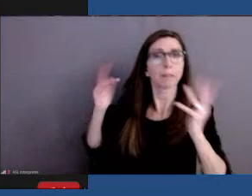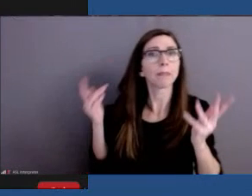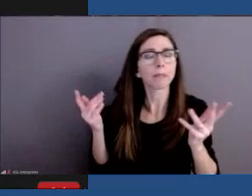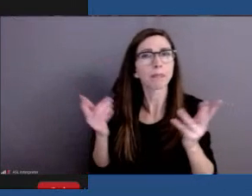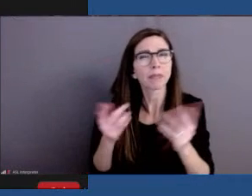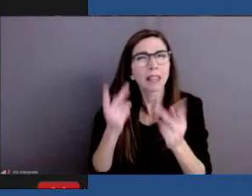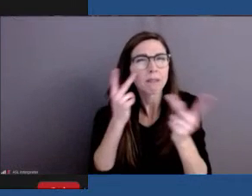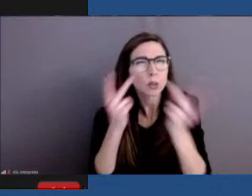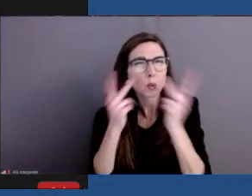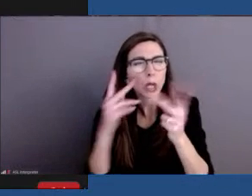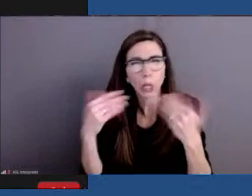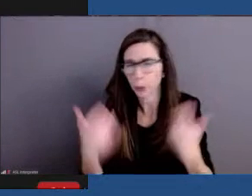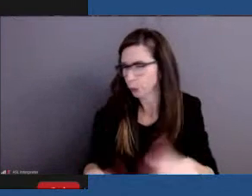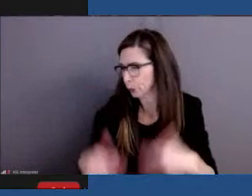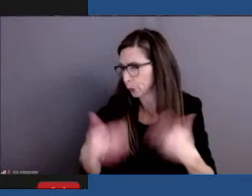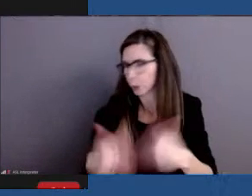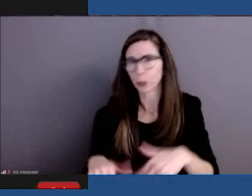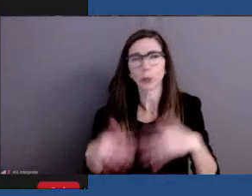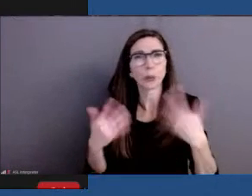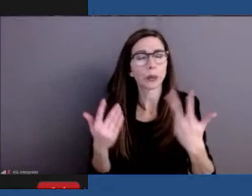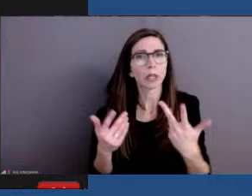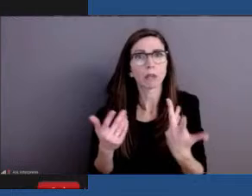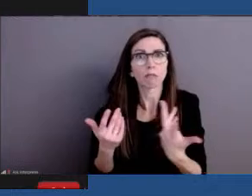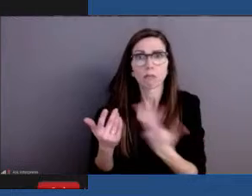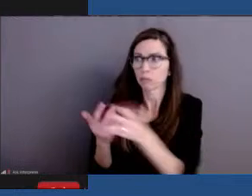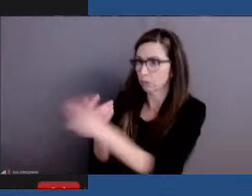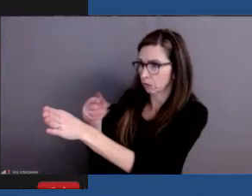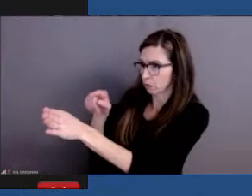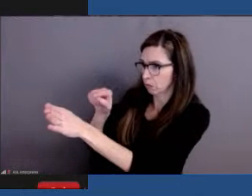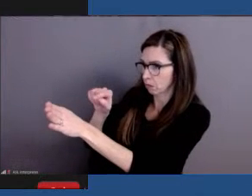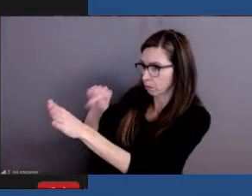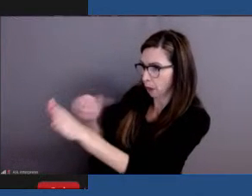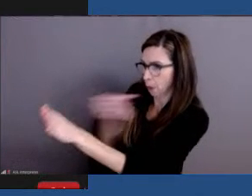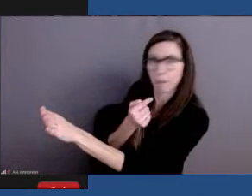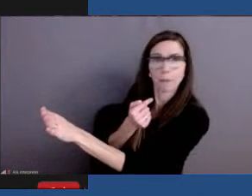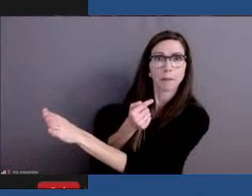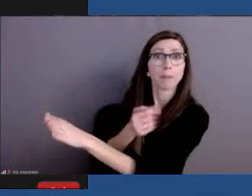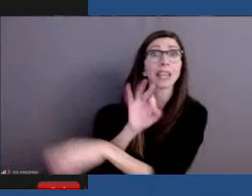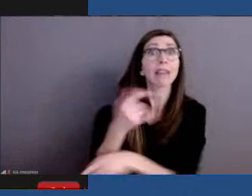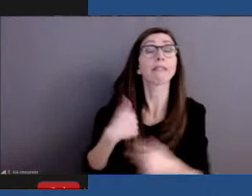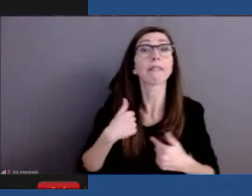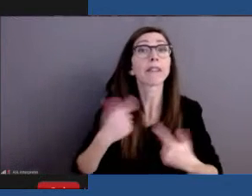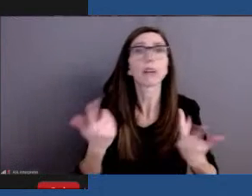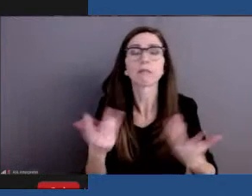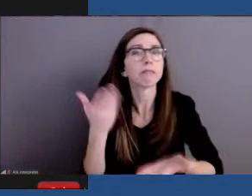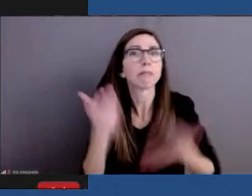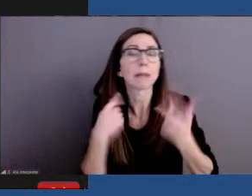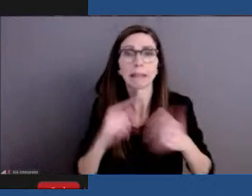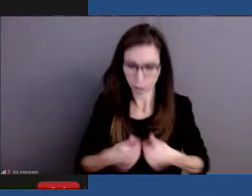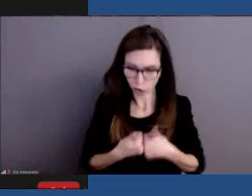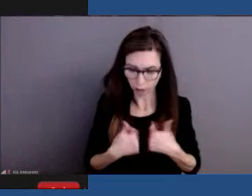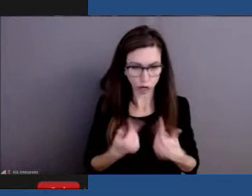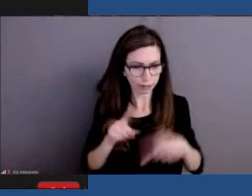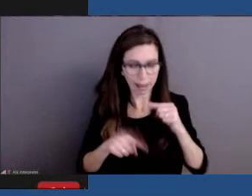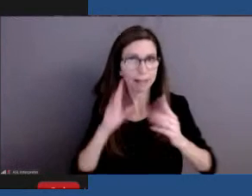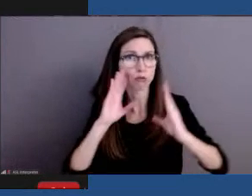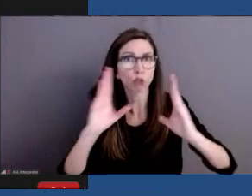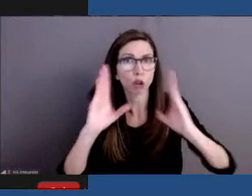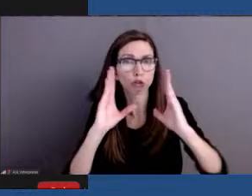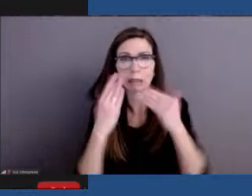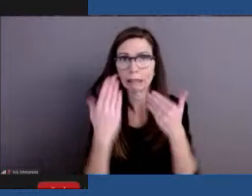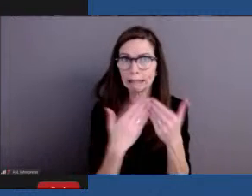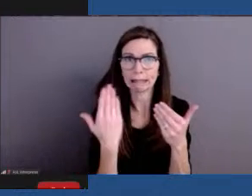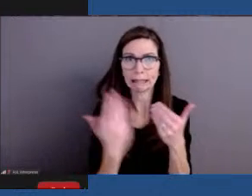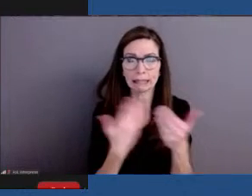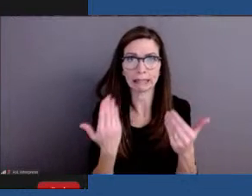but also it's a very reflective material. So if you have trouble concentrating, a room that's all glass just makes your environment